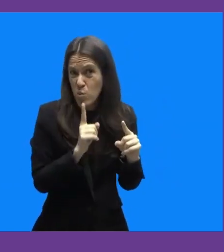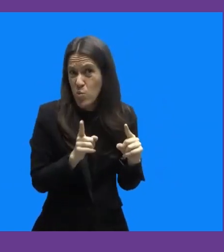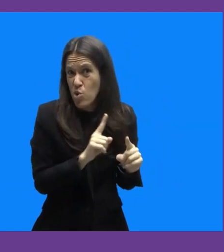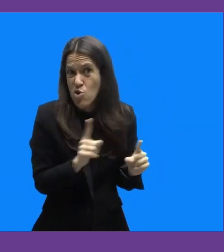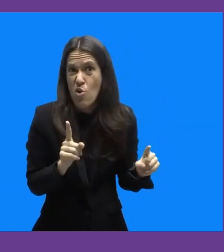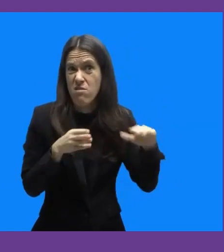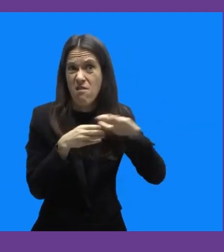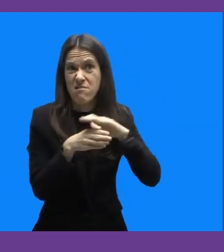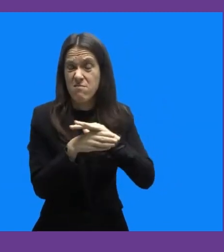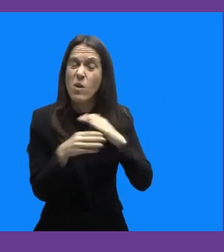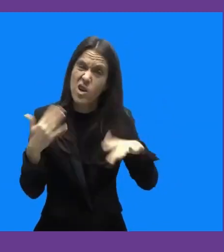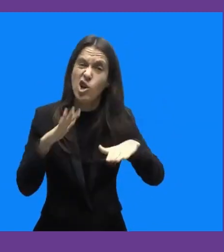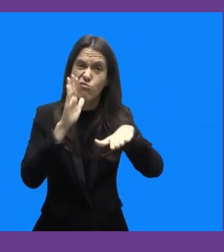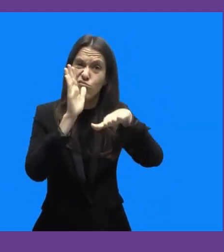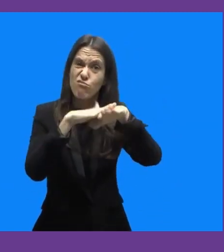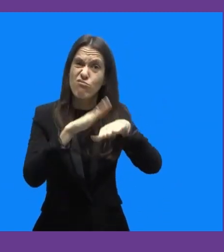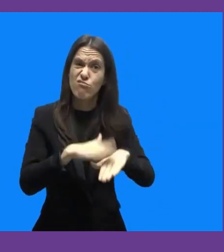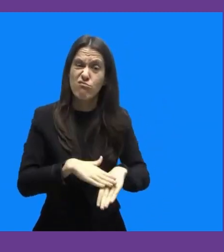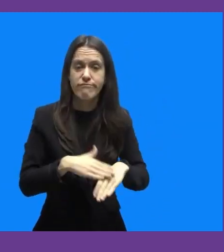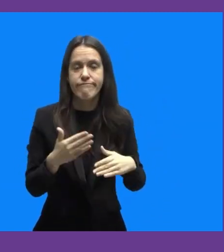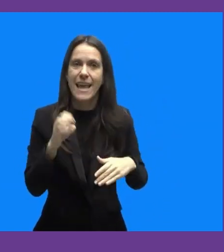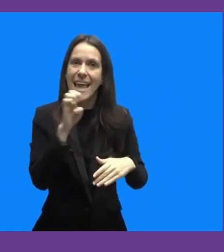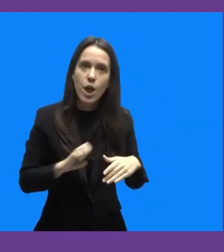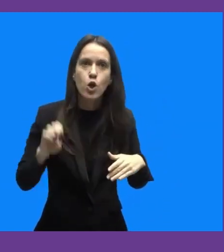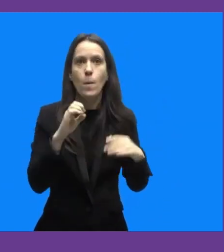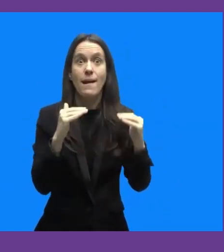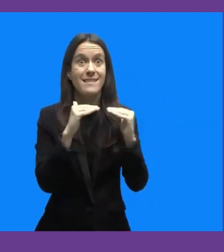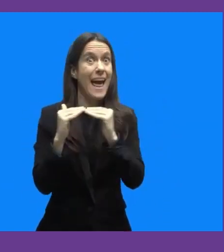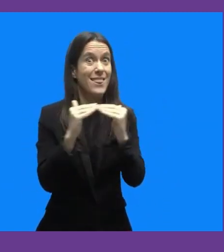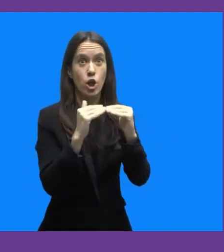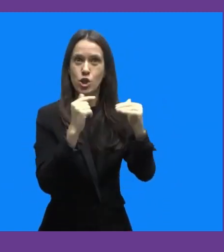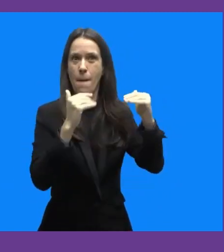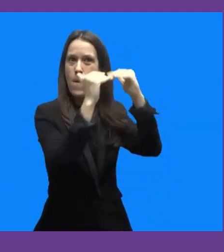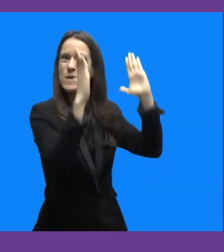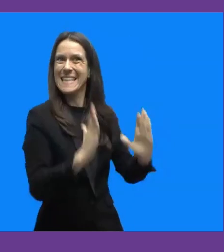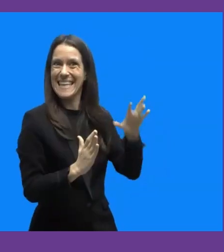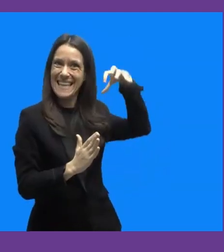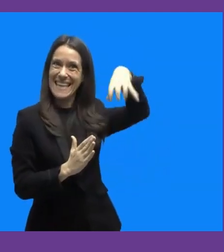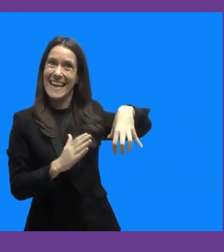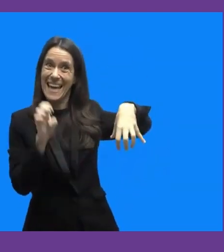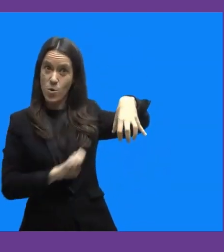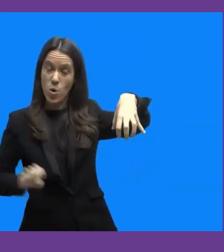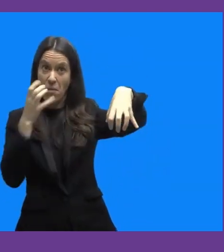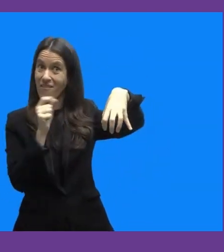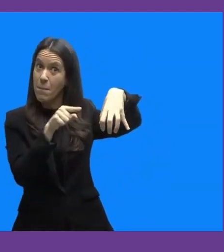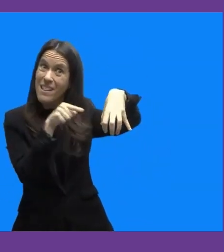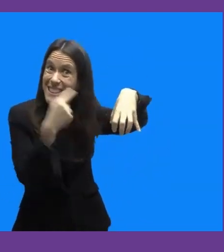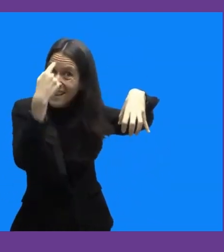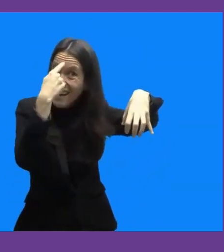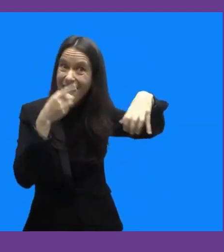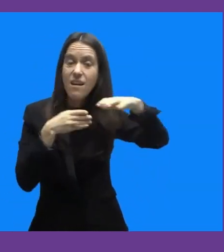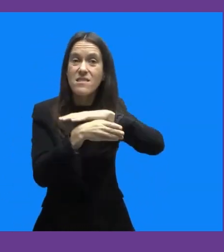have raised these on numerous occasions with European standards bodies, but in Ireland we do have on a couple of